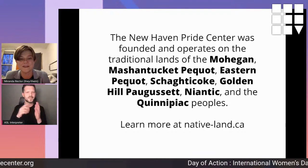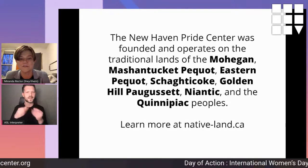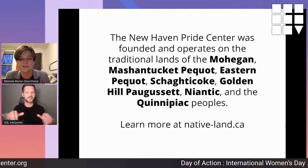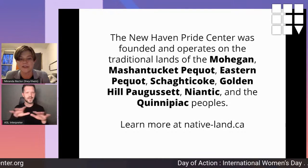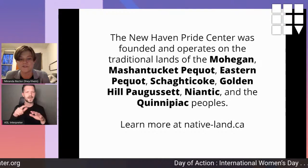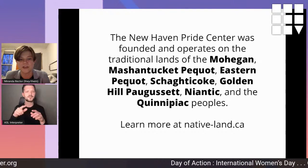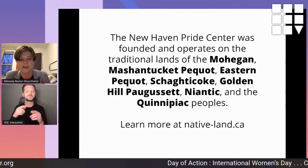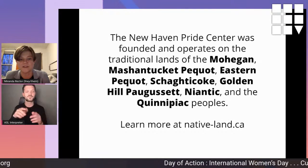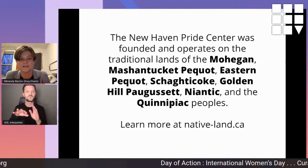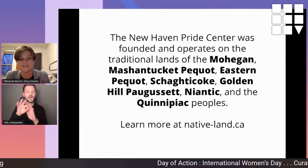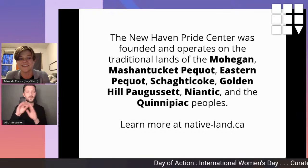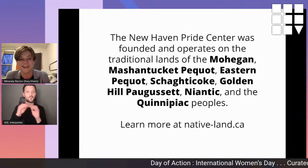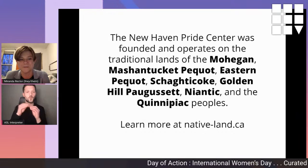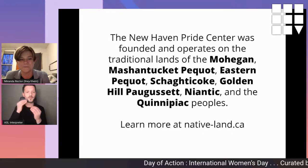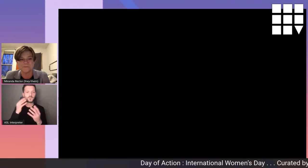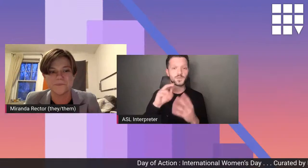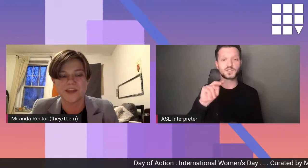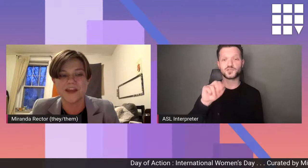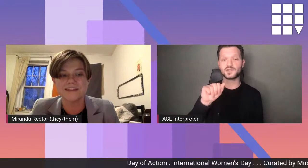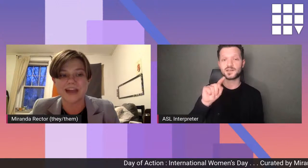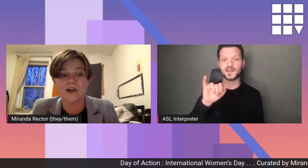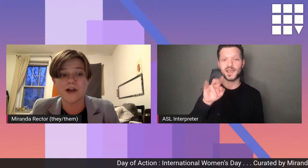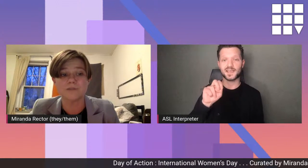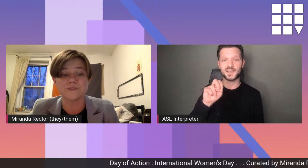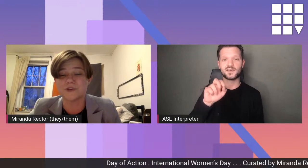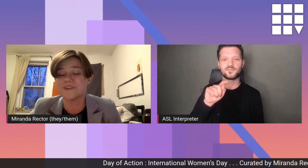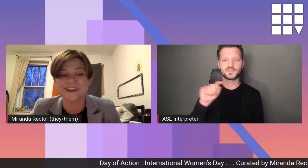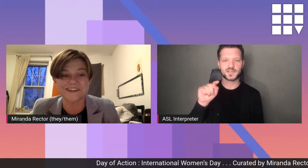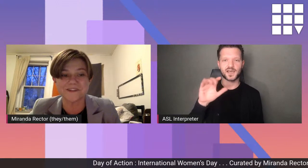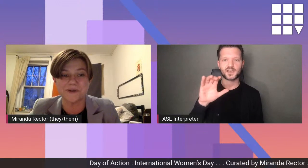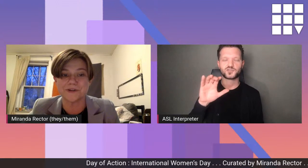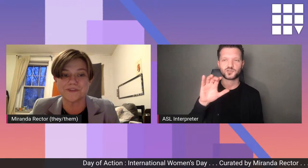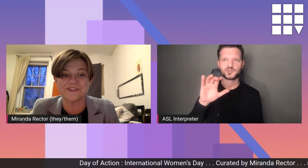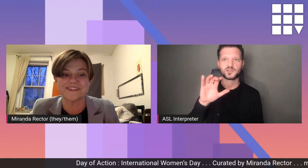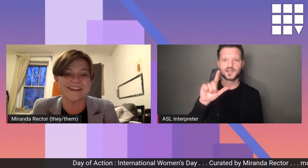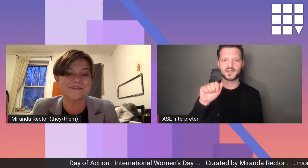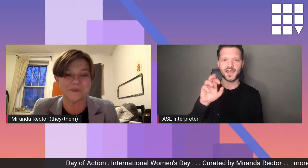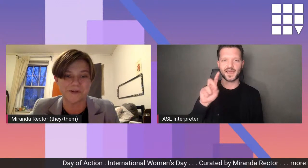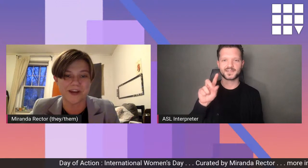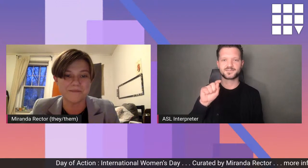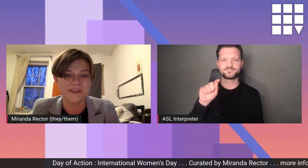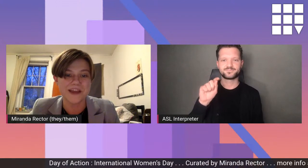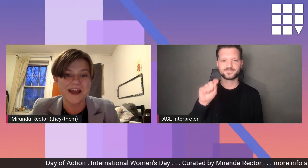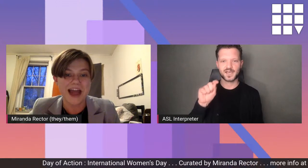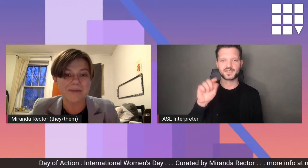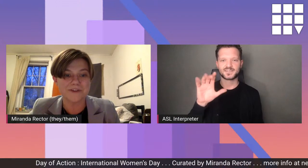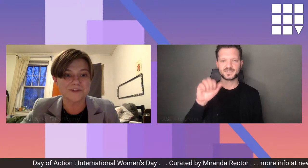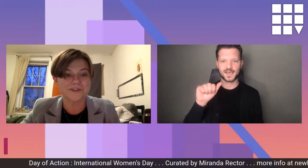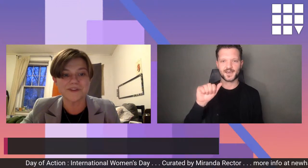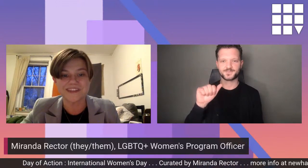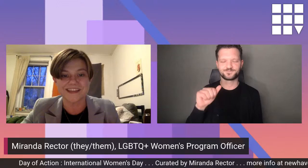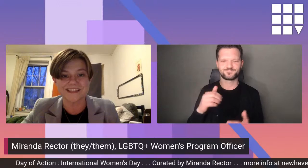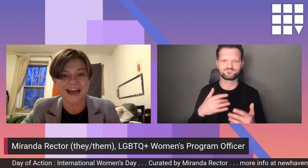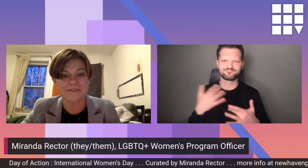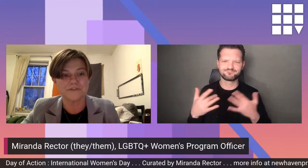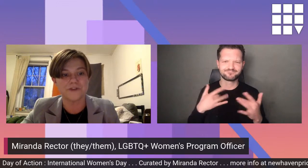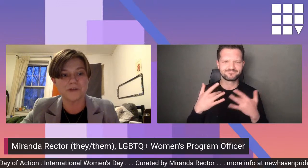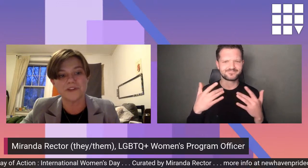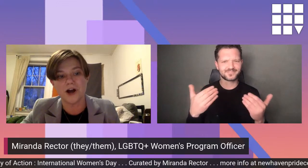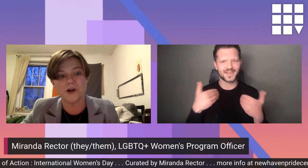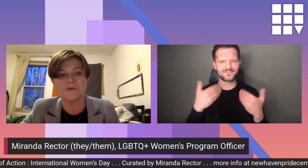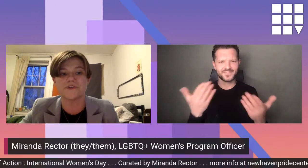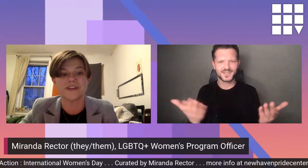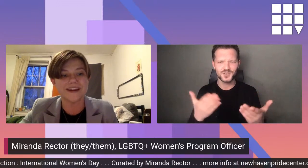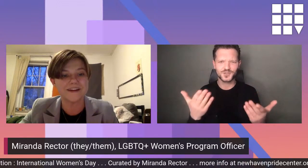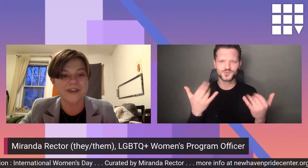at native-land.ca. Now, I'm so excited to welcome you to today's program. I'm also so excited to have you